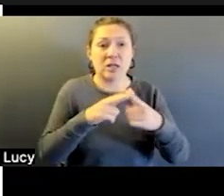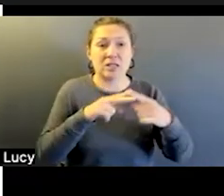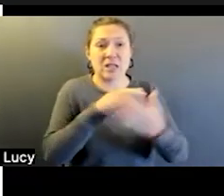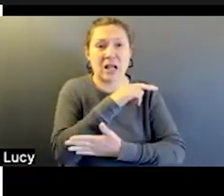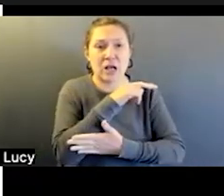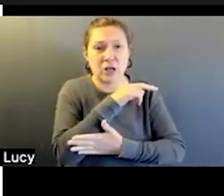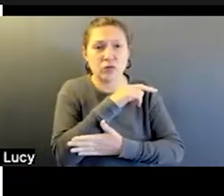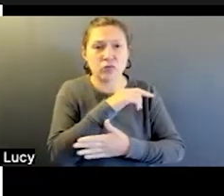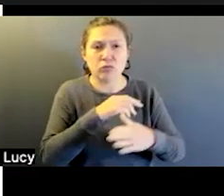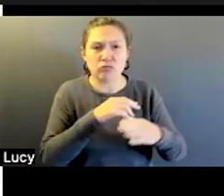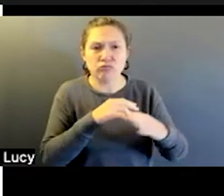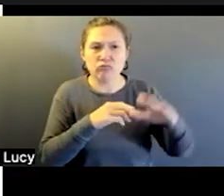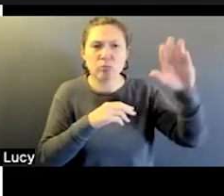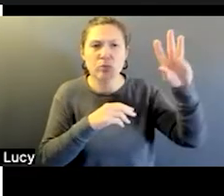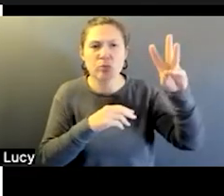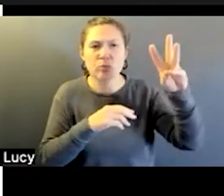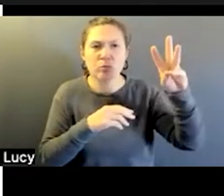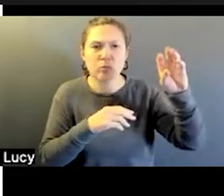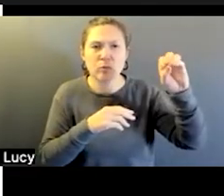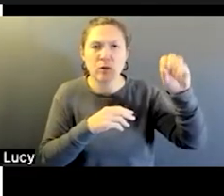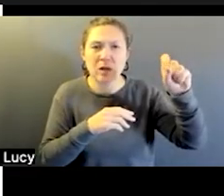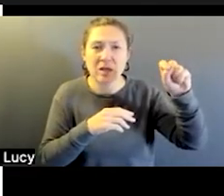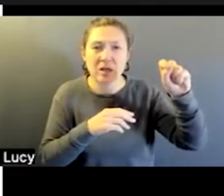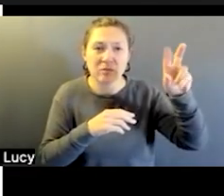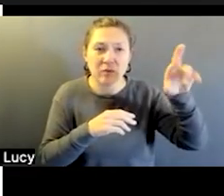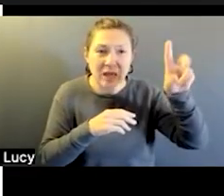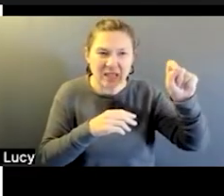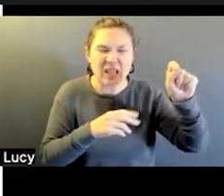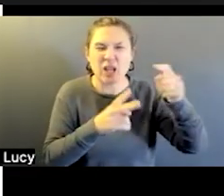then for the whole of Norway.